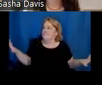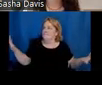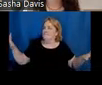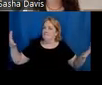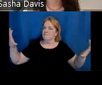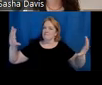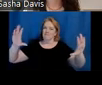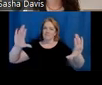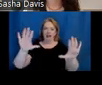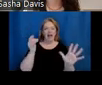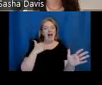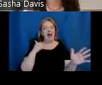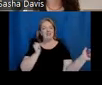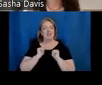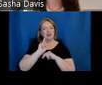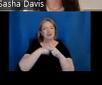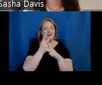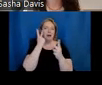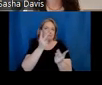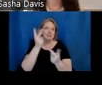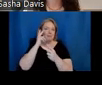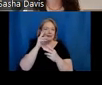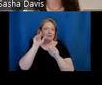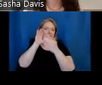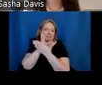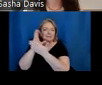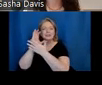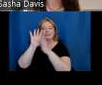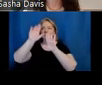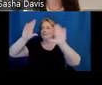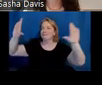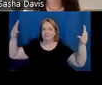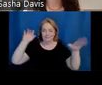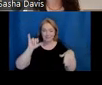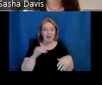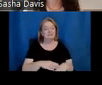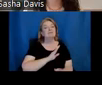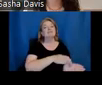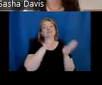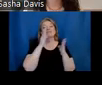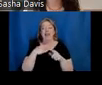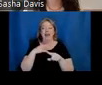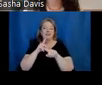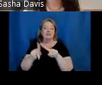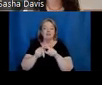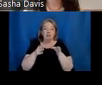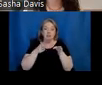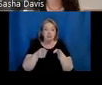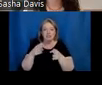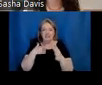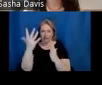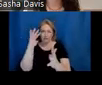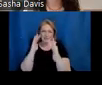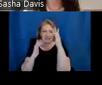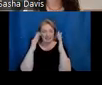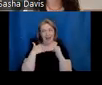memorabilia. As you continue to stroll along narrow tree-lined streets, Buildings dating back to the late